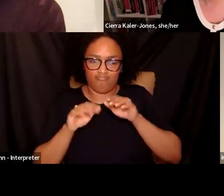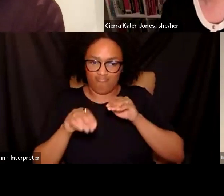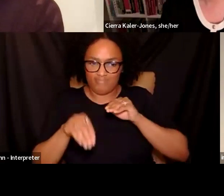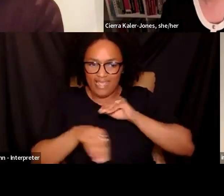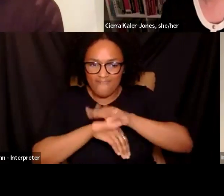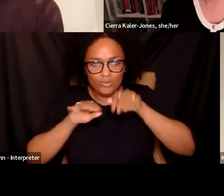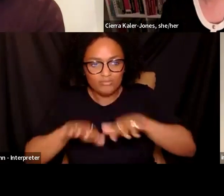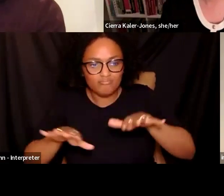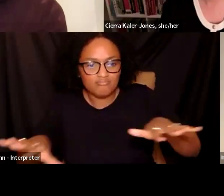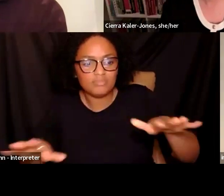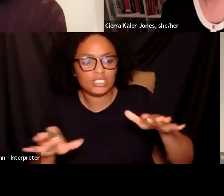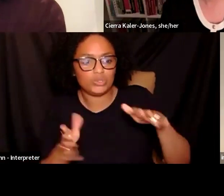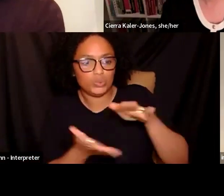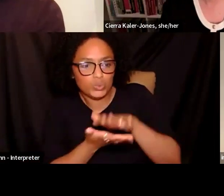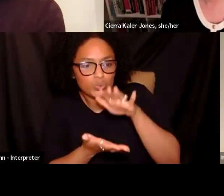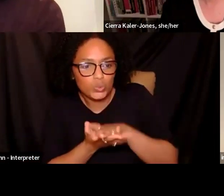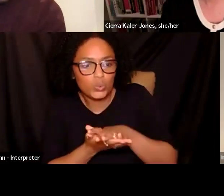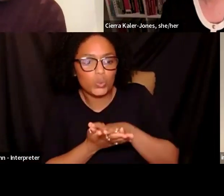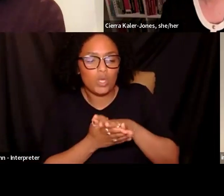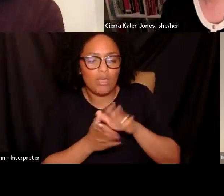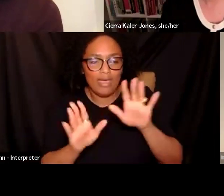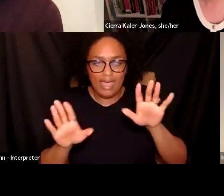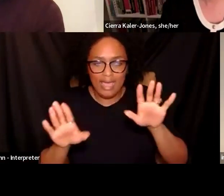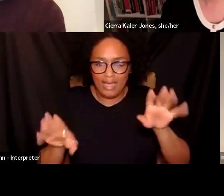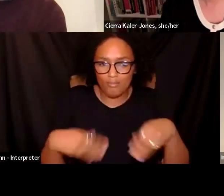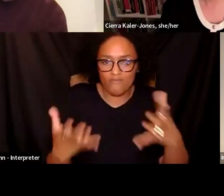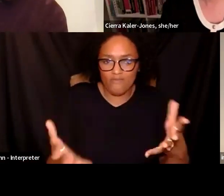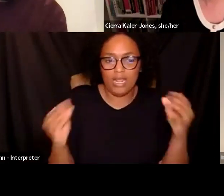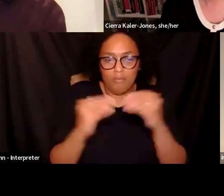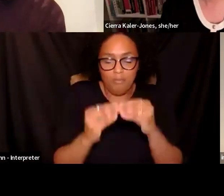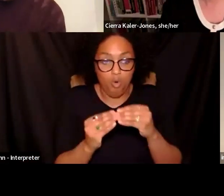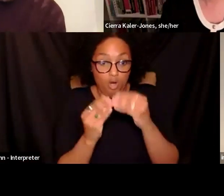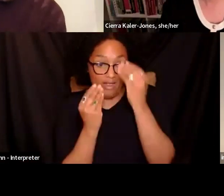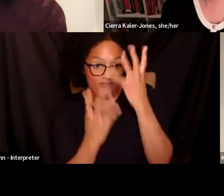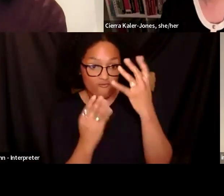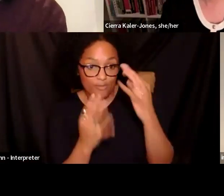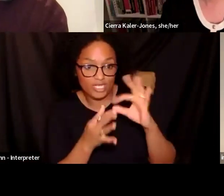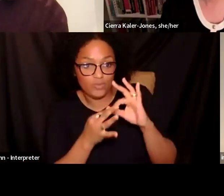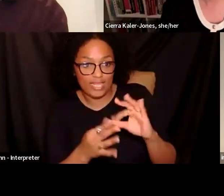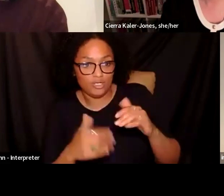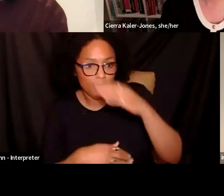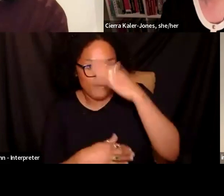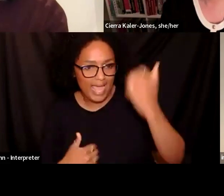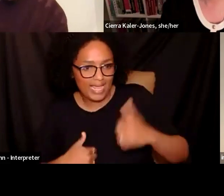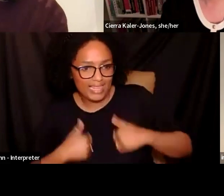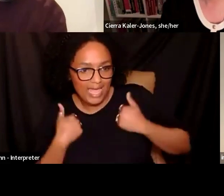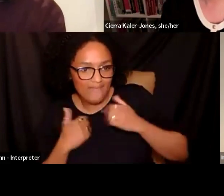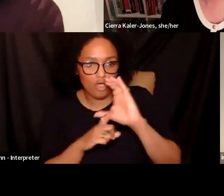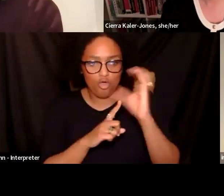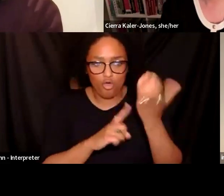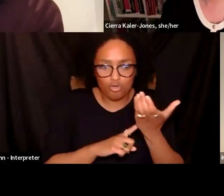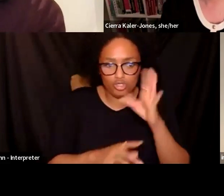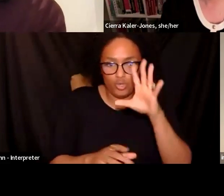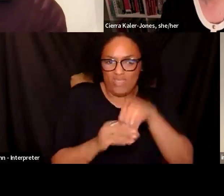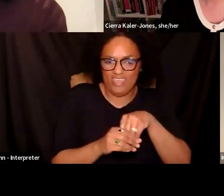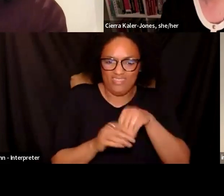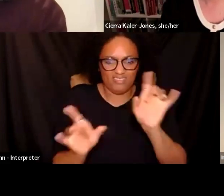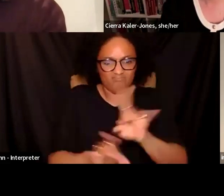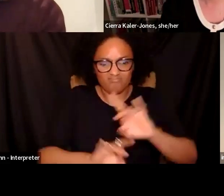these hostile kind of Jim Crow school context. Certainly, we know that Black teachers had always been kind of working to kind of